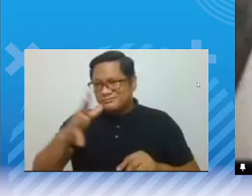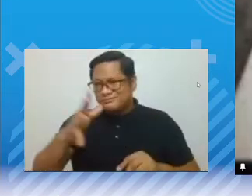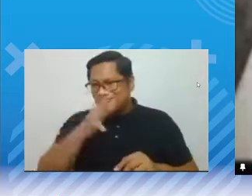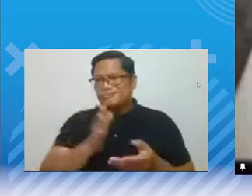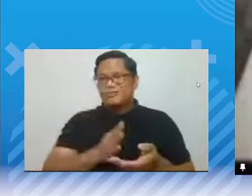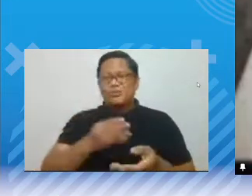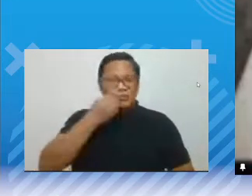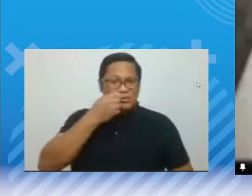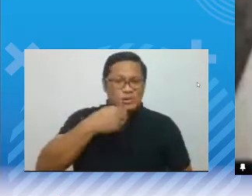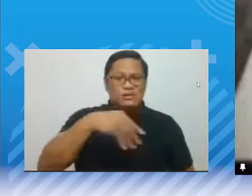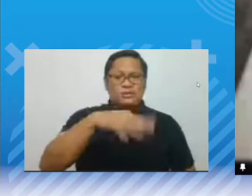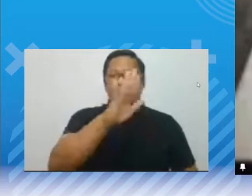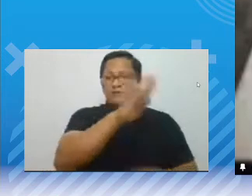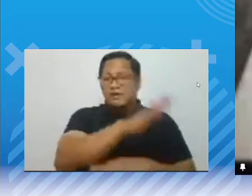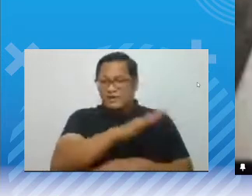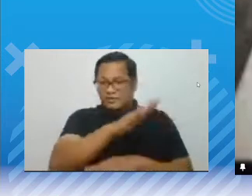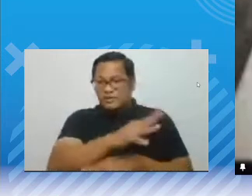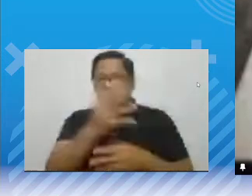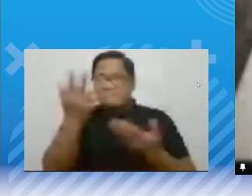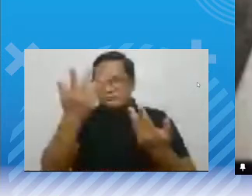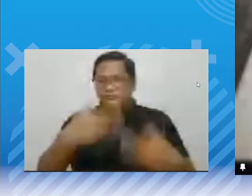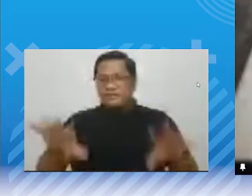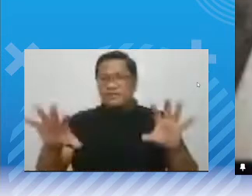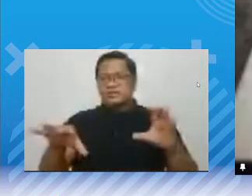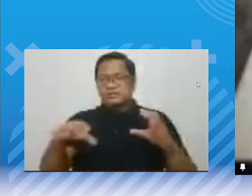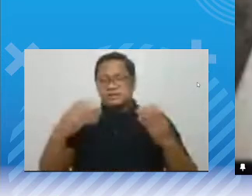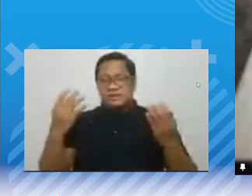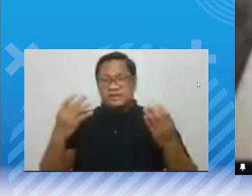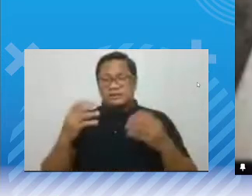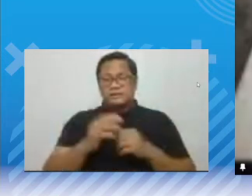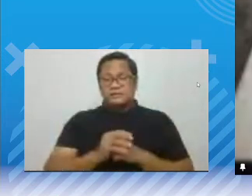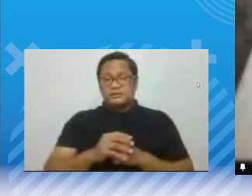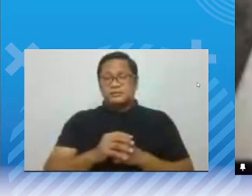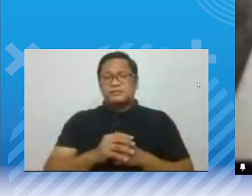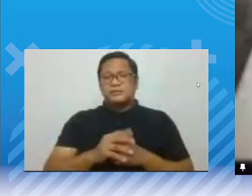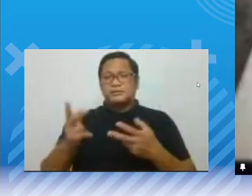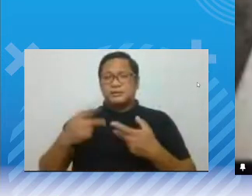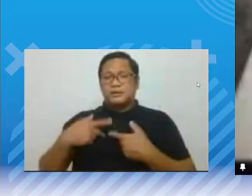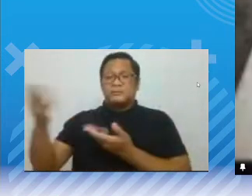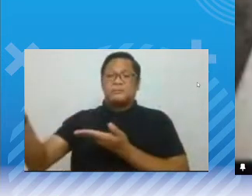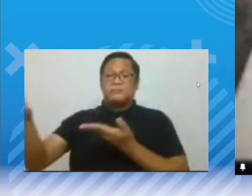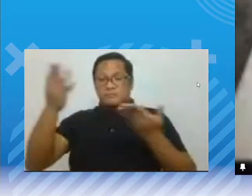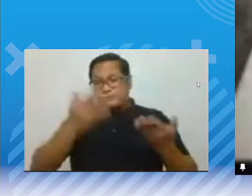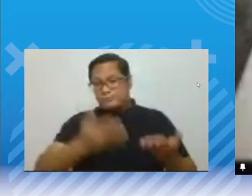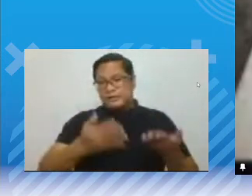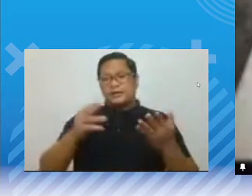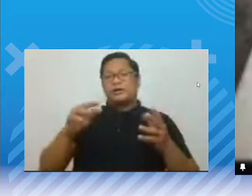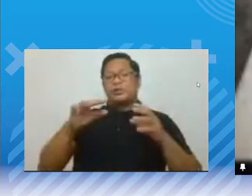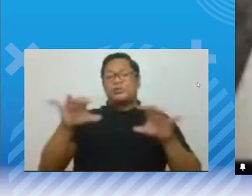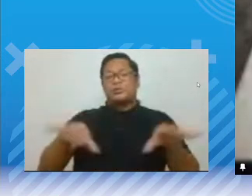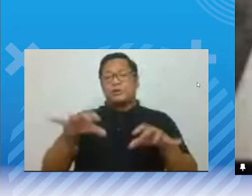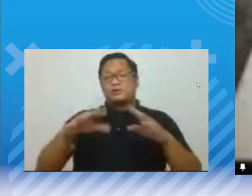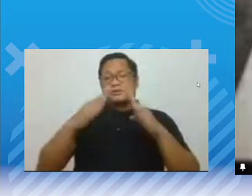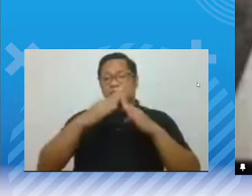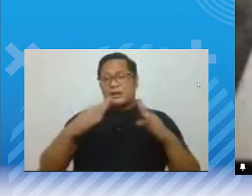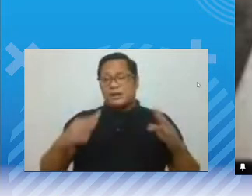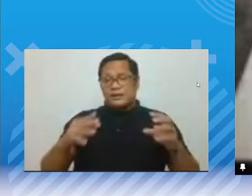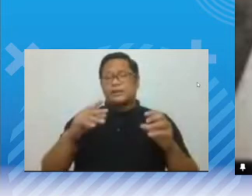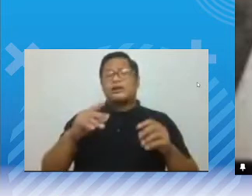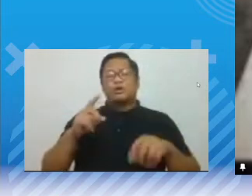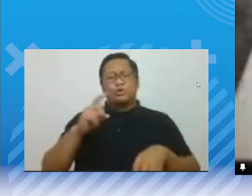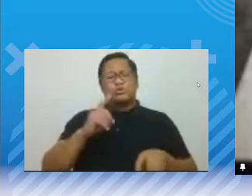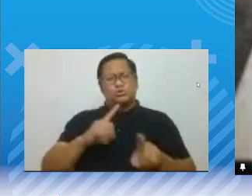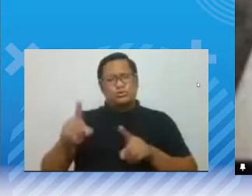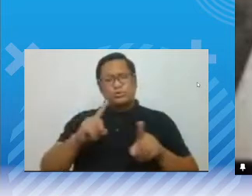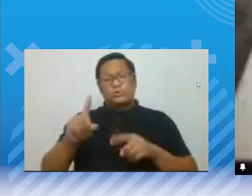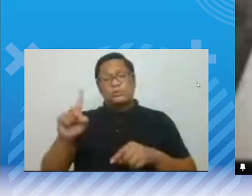in the afternoon after class, bring in some paperworks at home and doing it whenever we want to. But